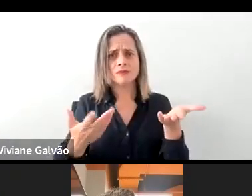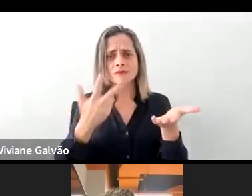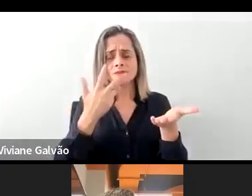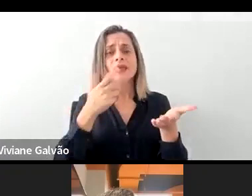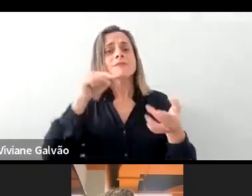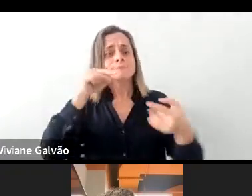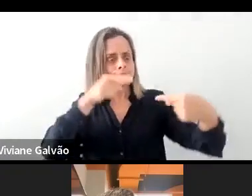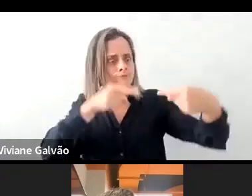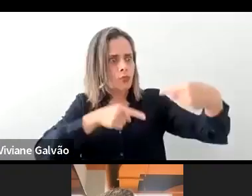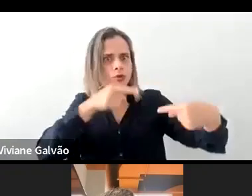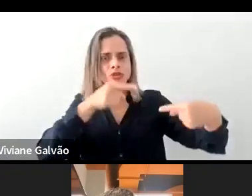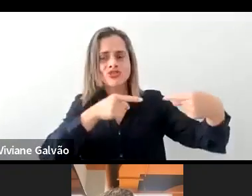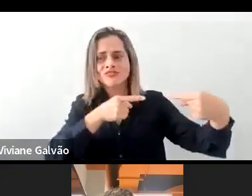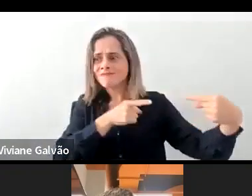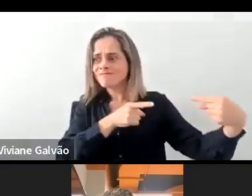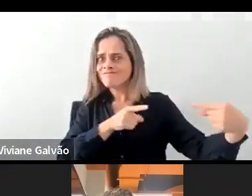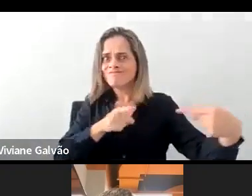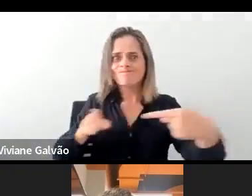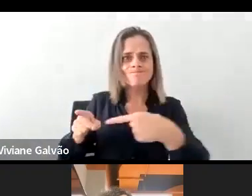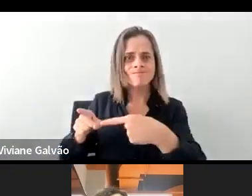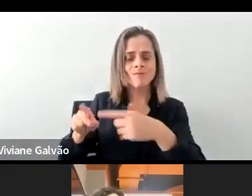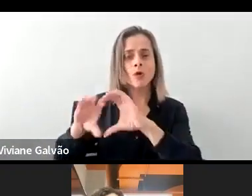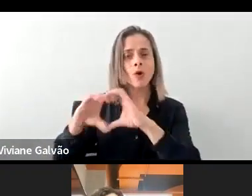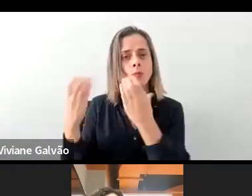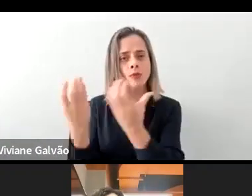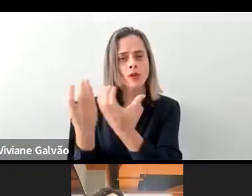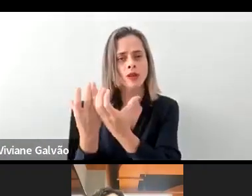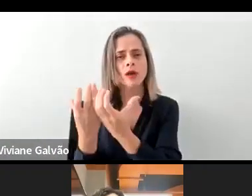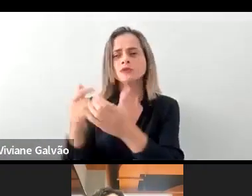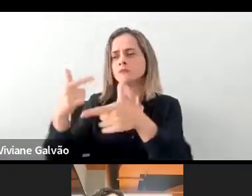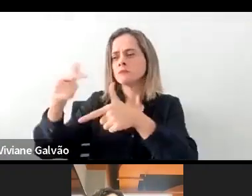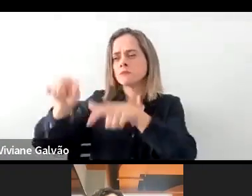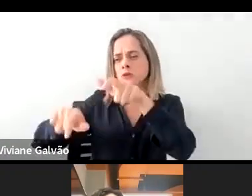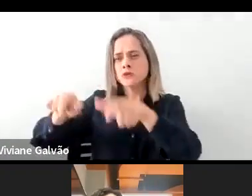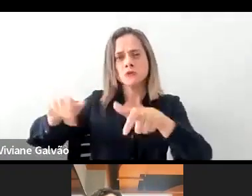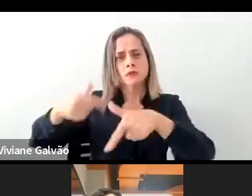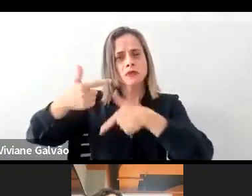of and working people of Brazil,